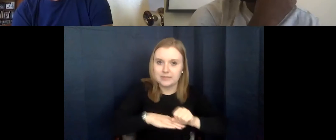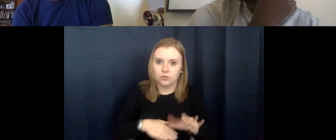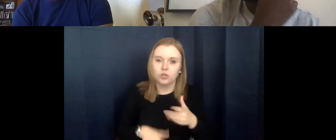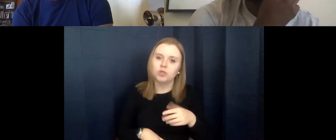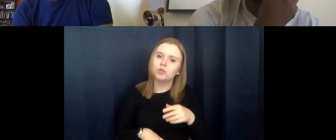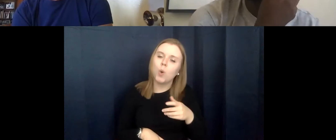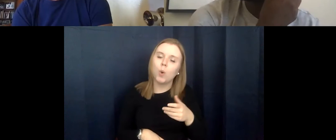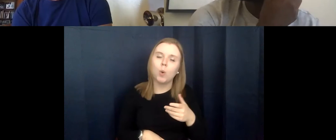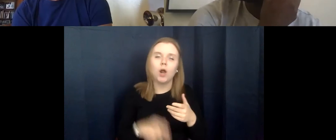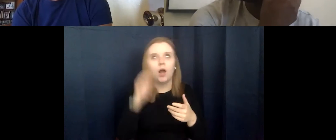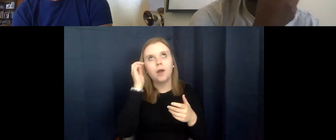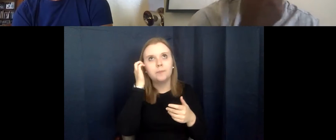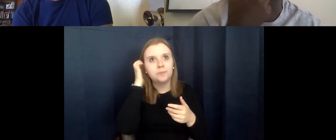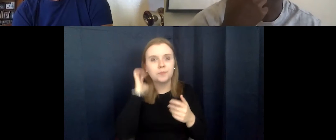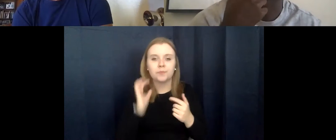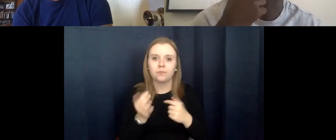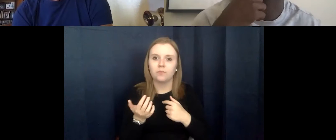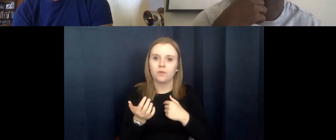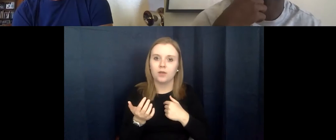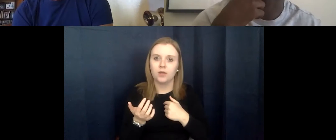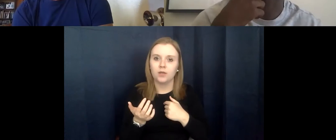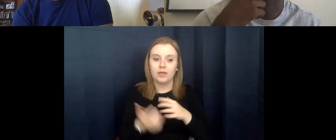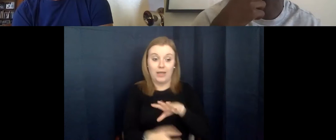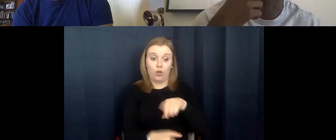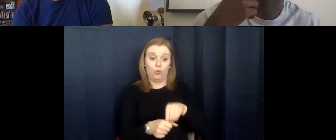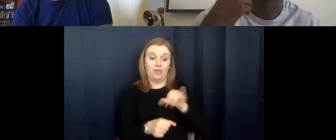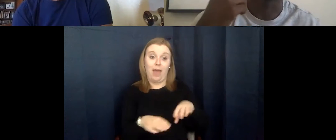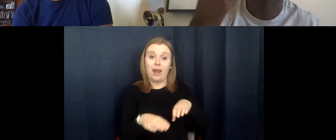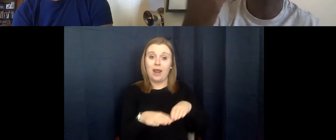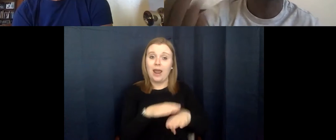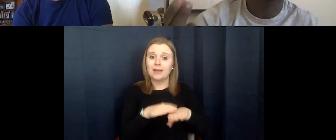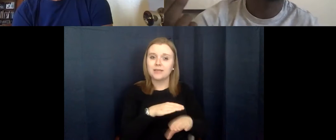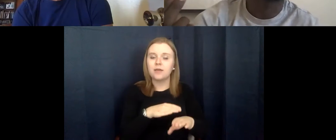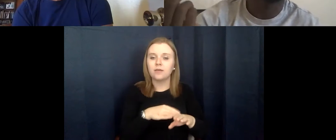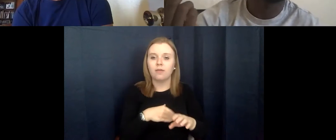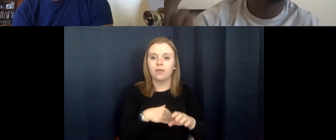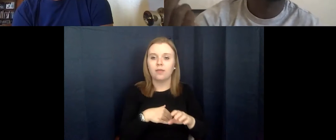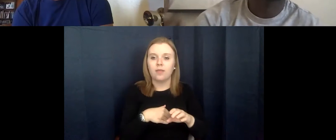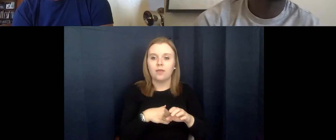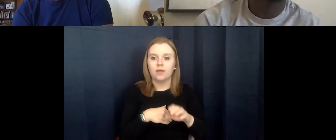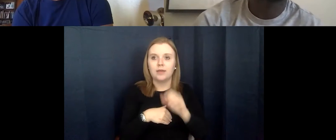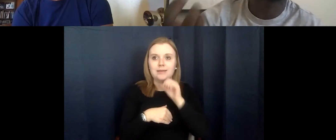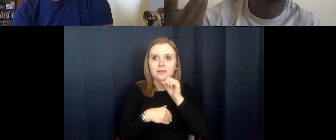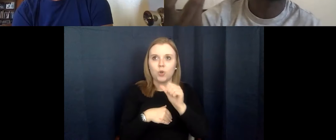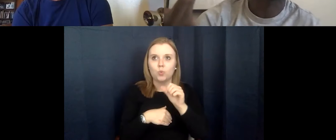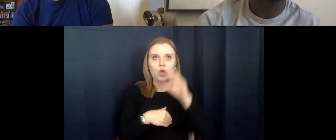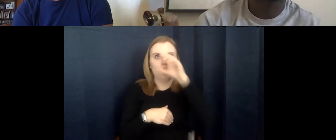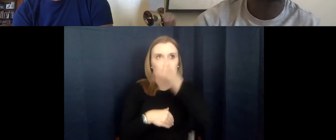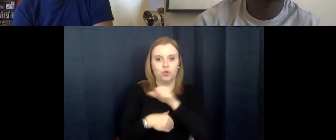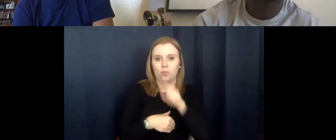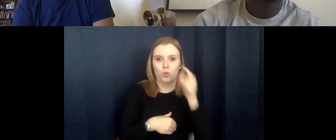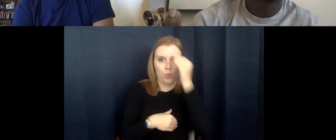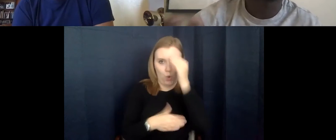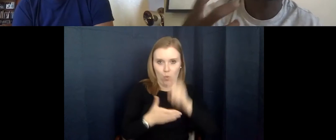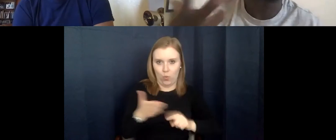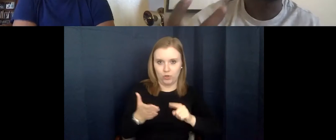it really is like the inclusion of access it doesn't assume that you know what you're seeing or you know what you're